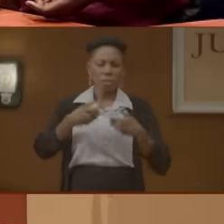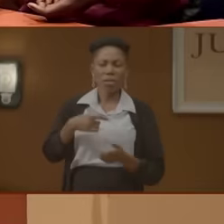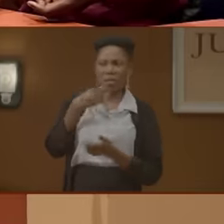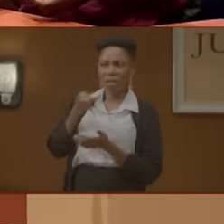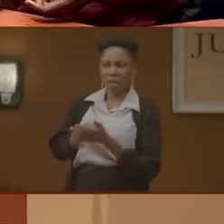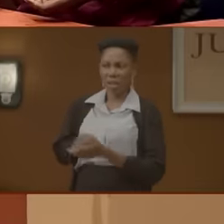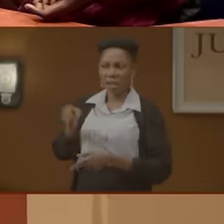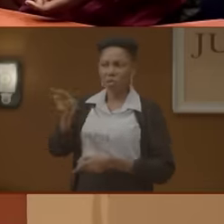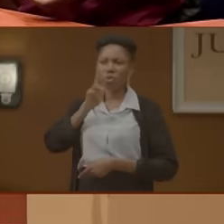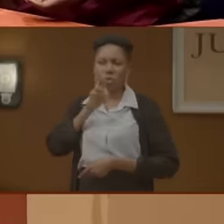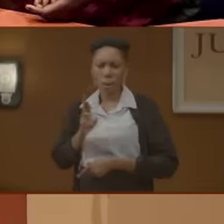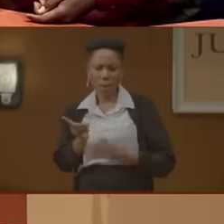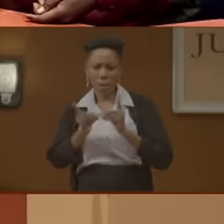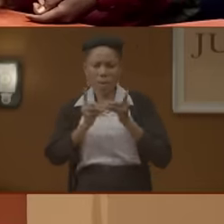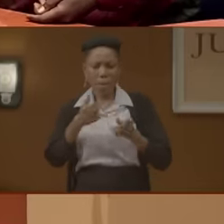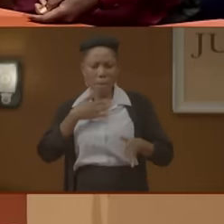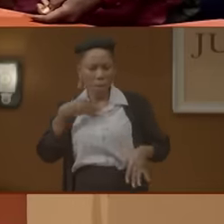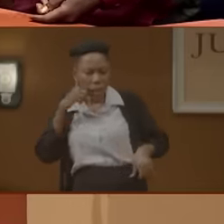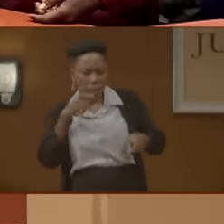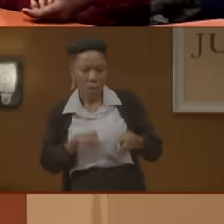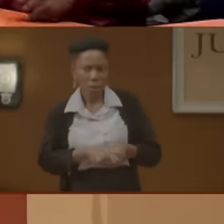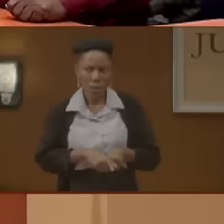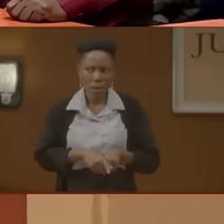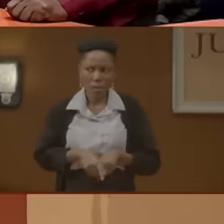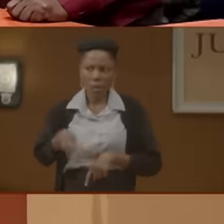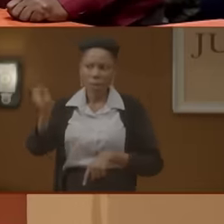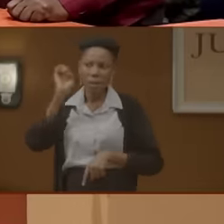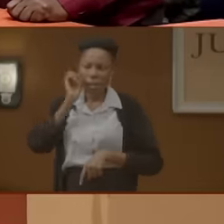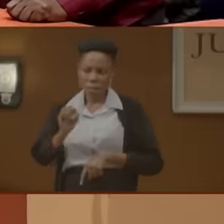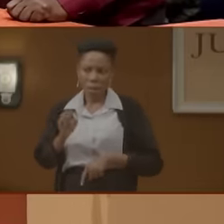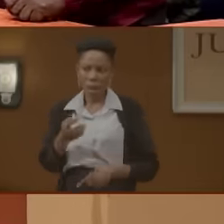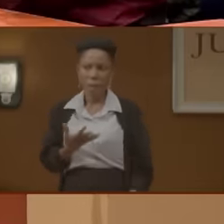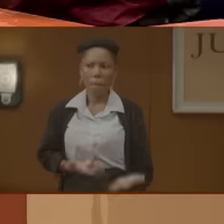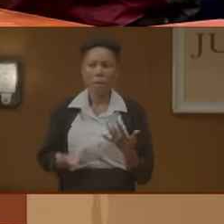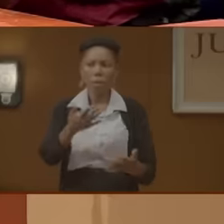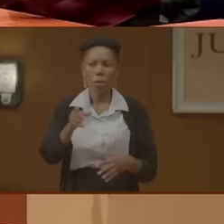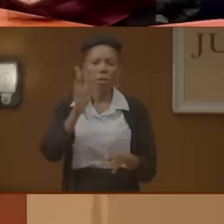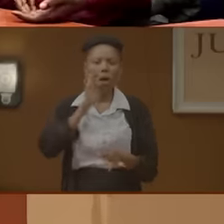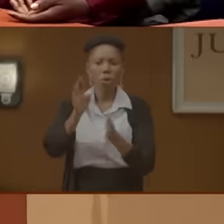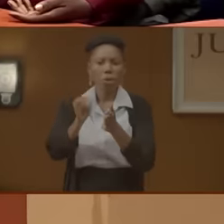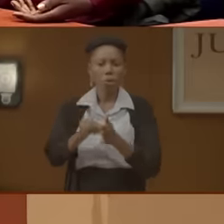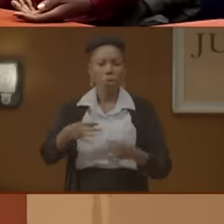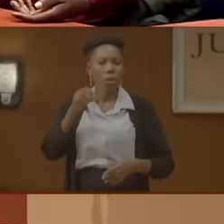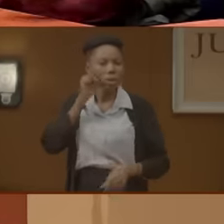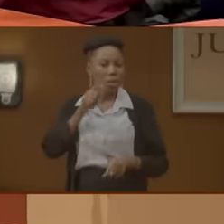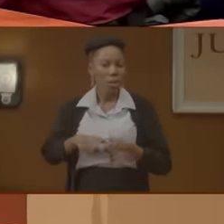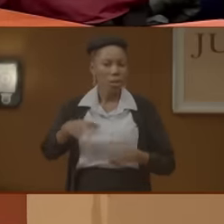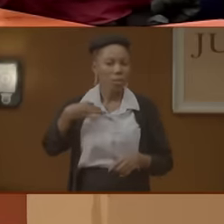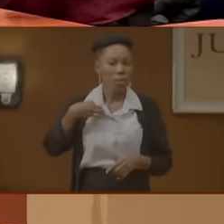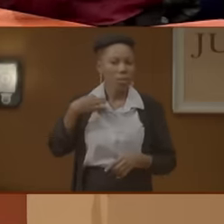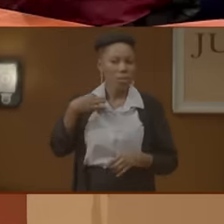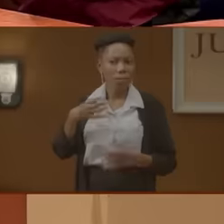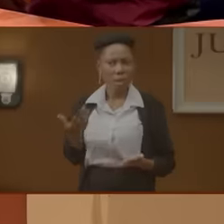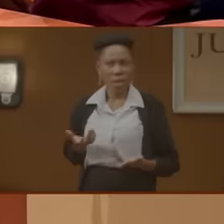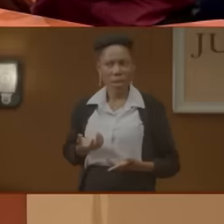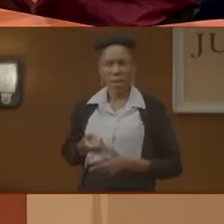dating the sister. She burnt the sister's clothes outside. And I felt bad because she said I was